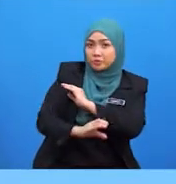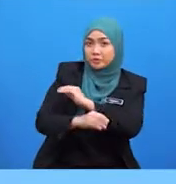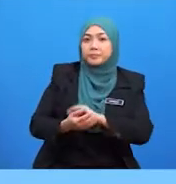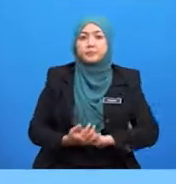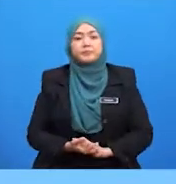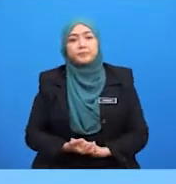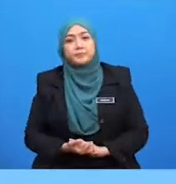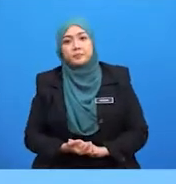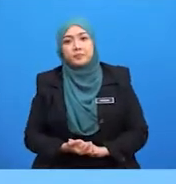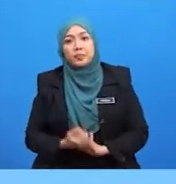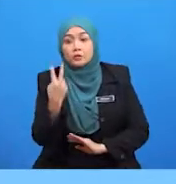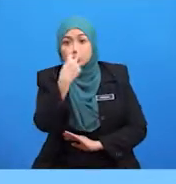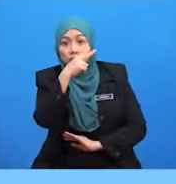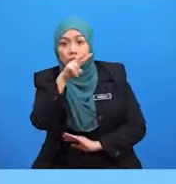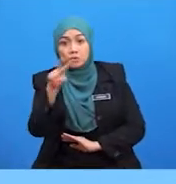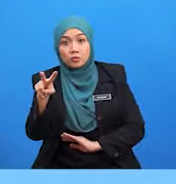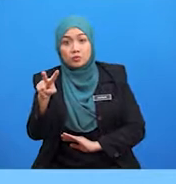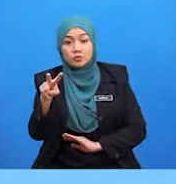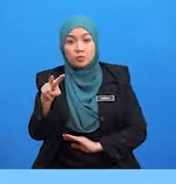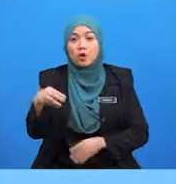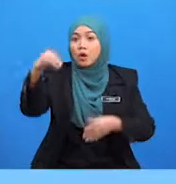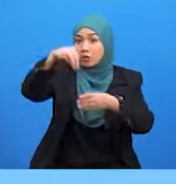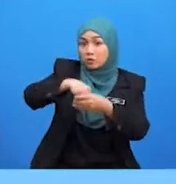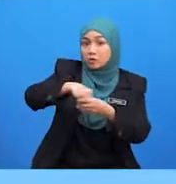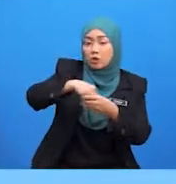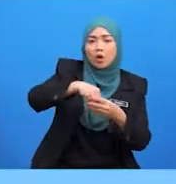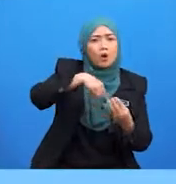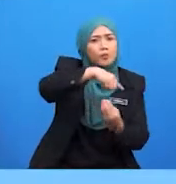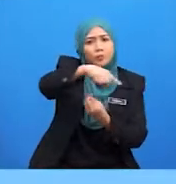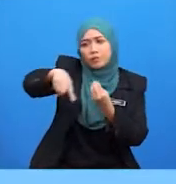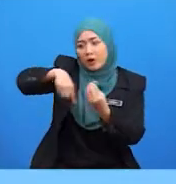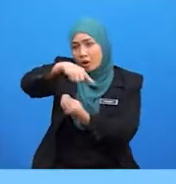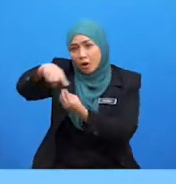are incredibly unique transportations around the world?